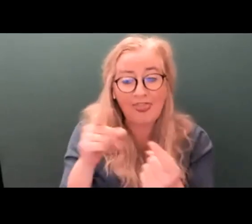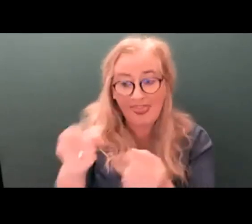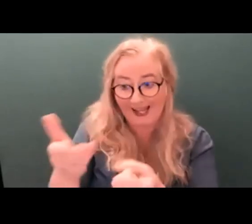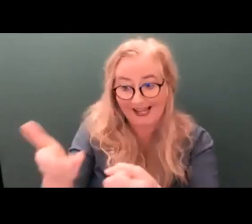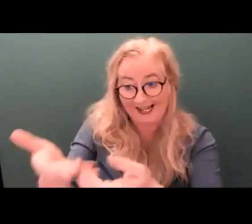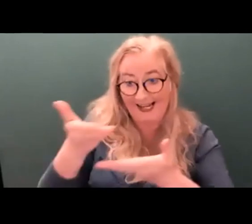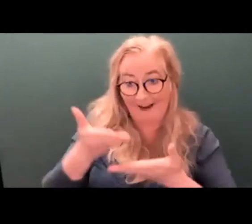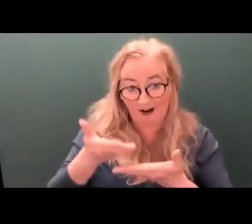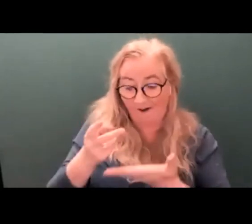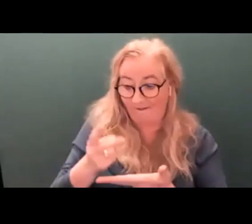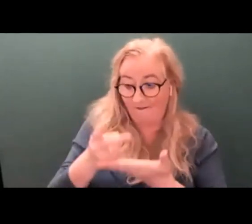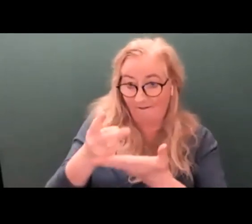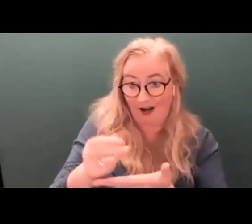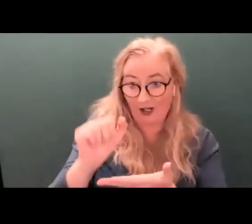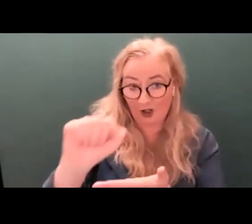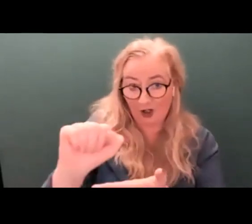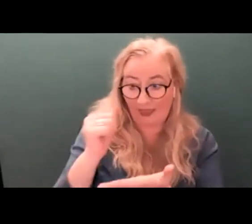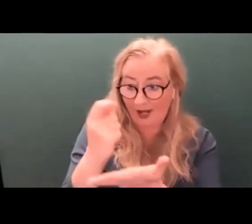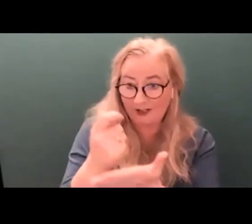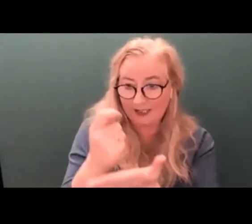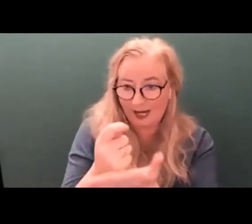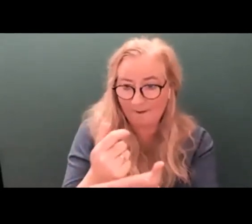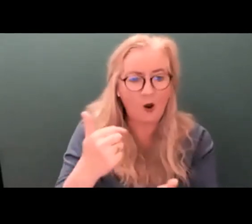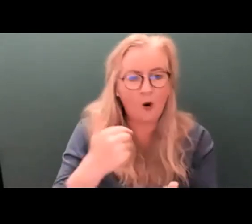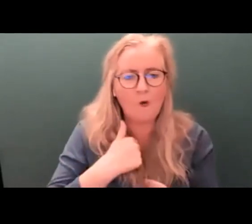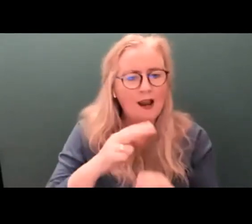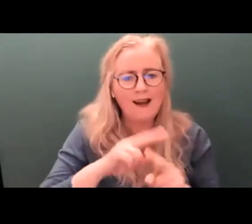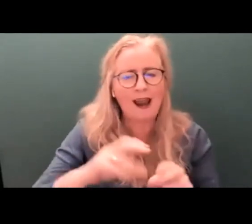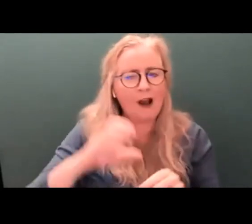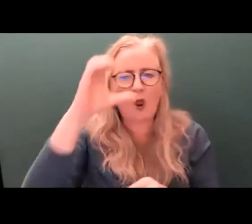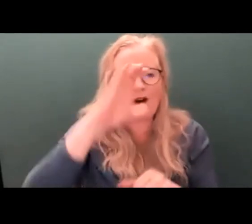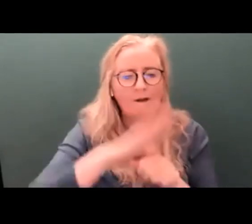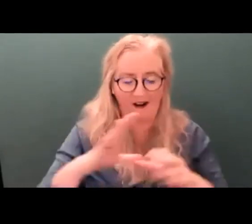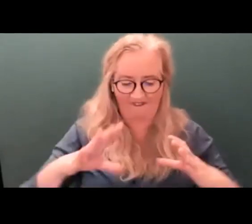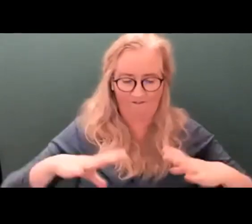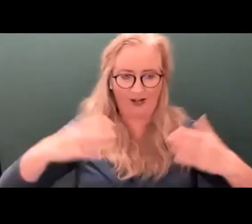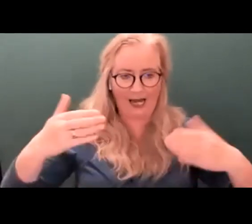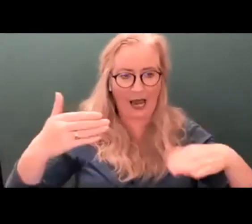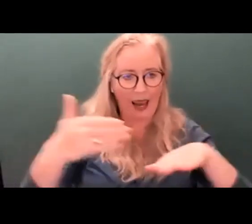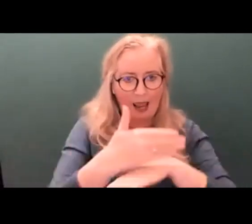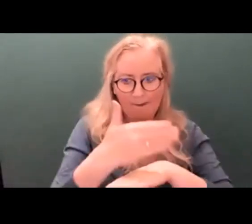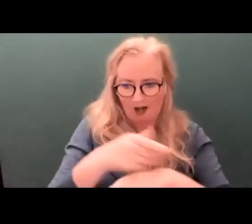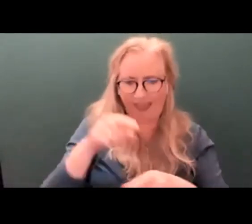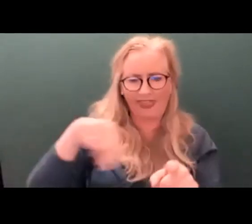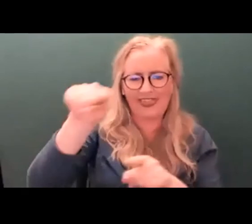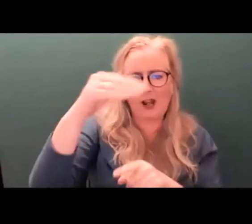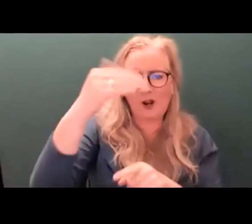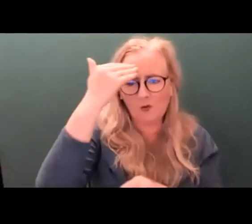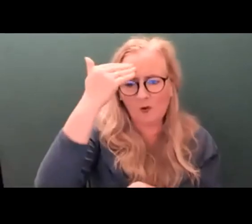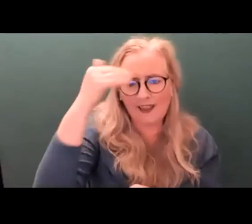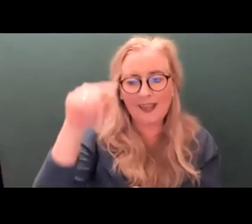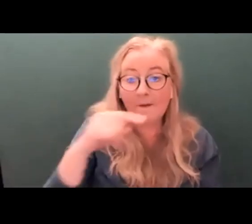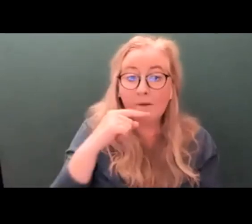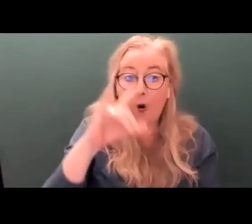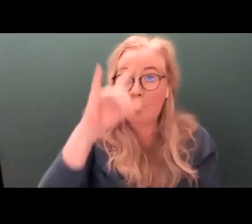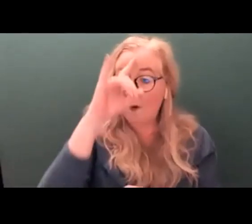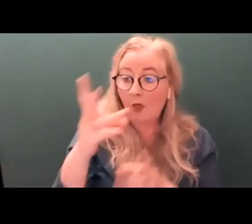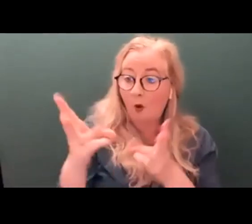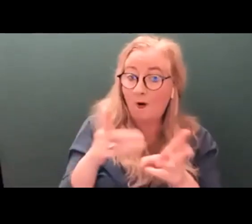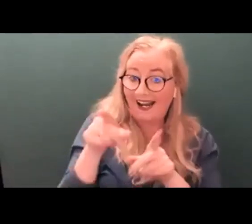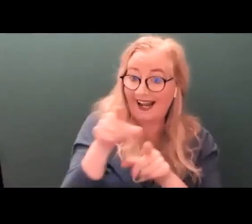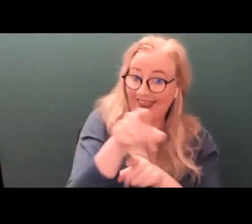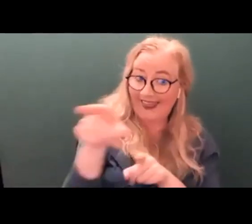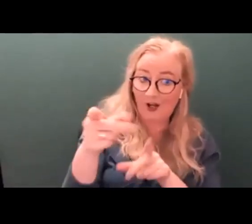volunteer their time. We aren't looking for free labour from them. They understand that. And hopefully the work that they do with us then